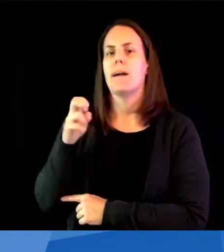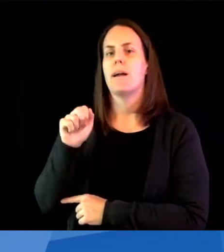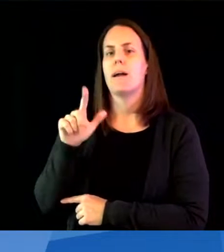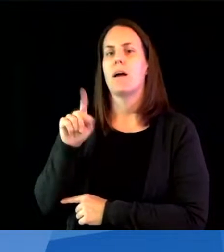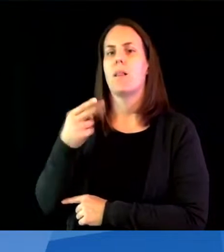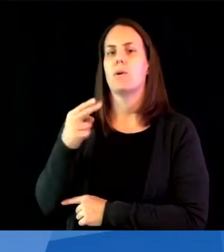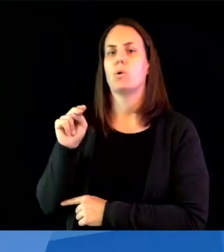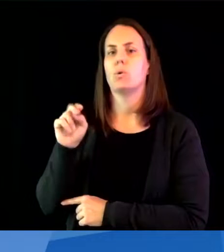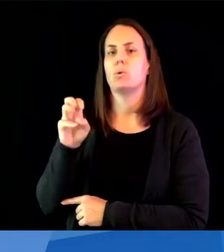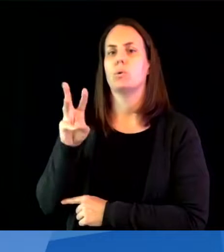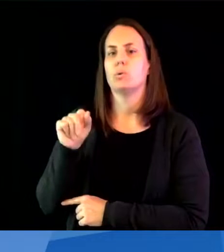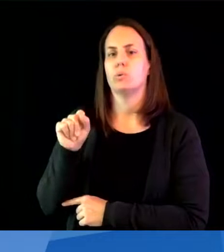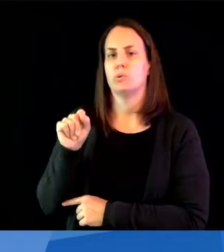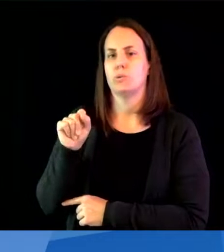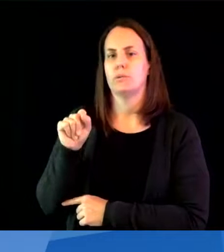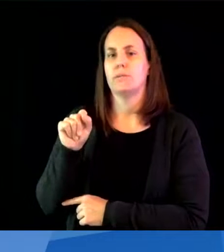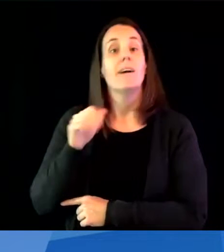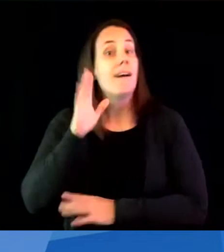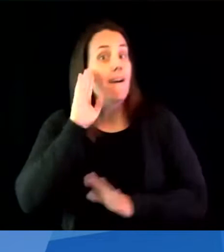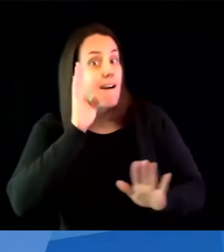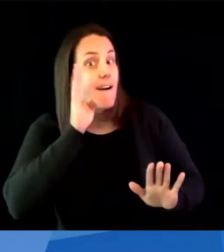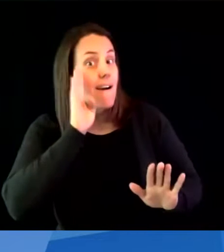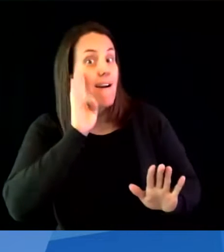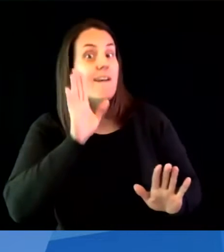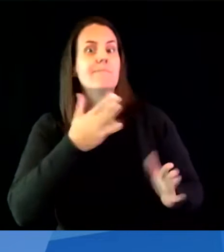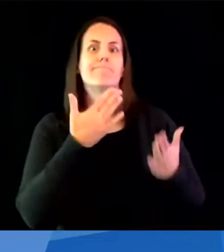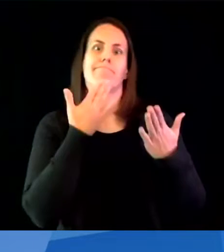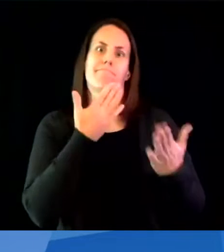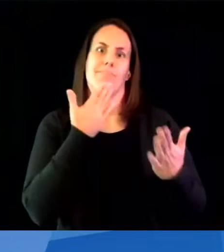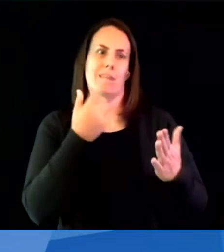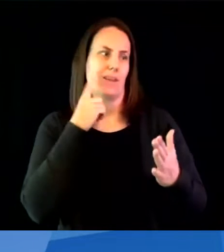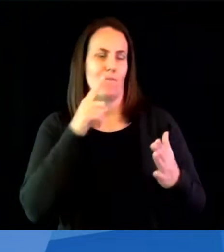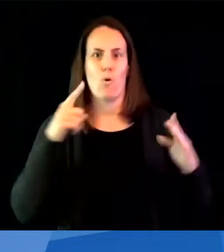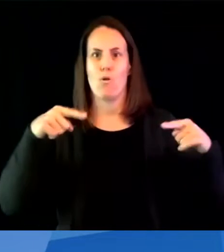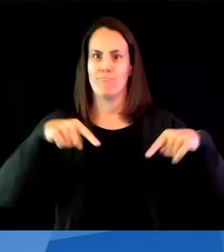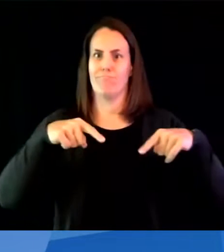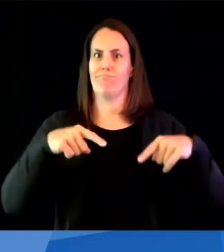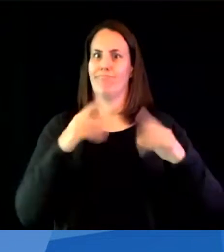Hi, thanks for holding this today. You had mentioned the